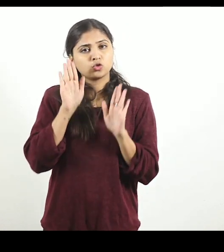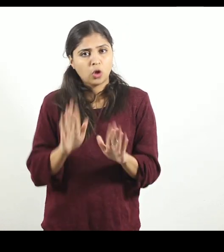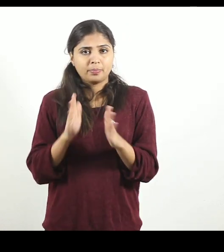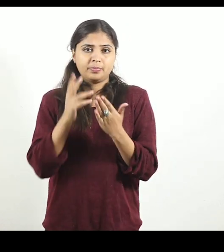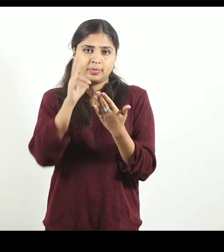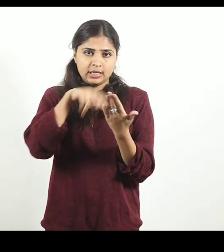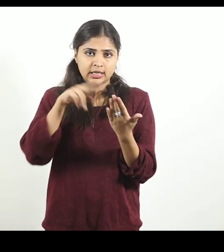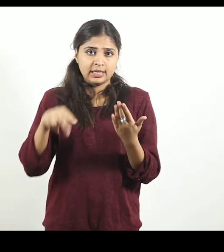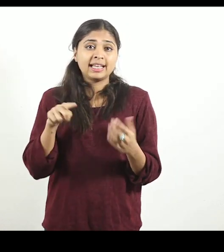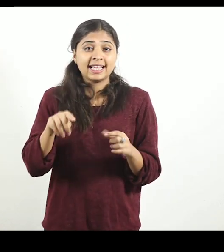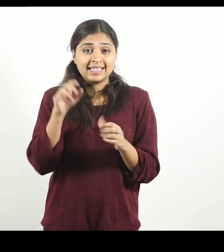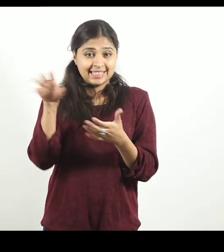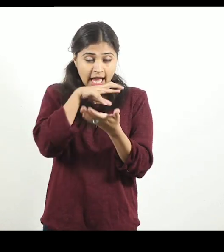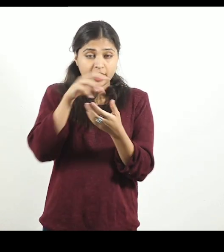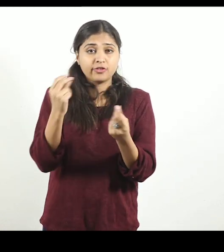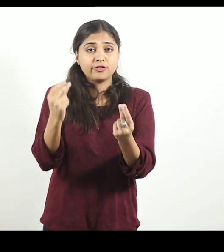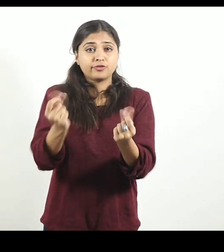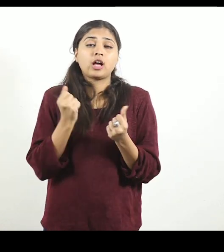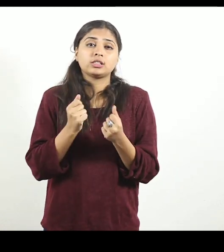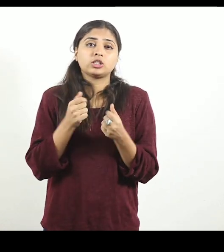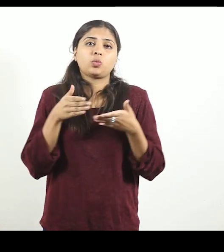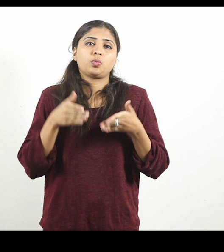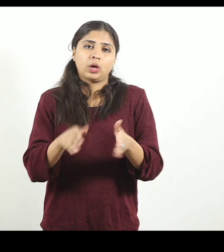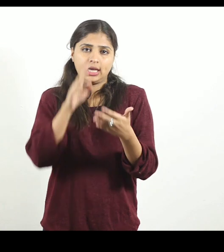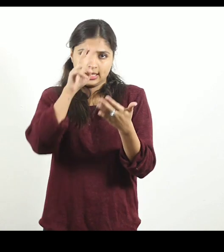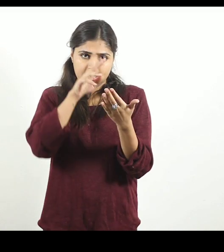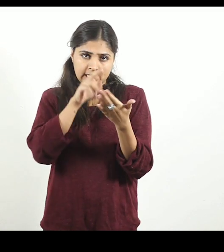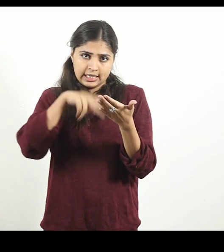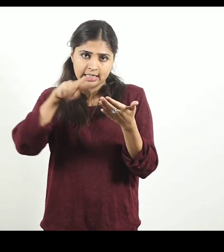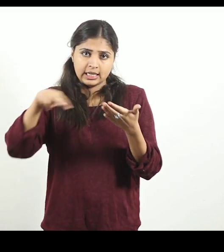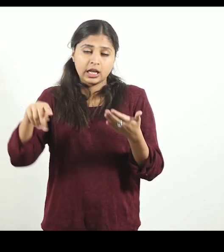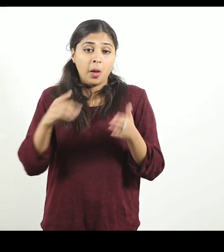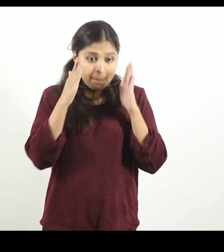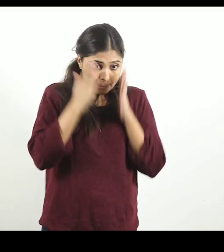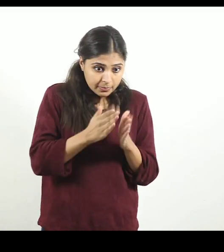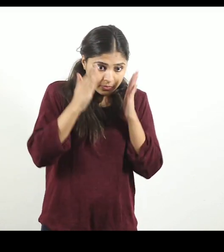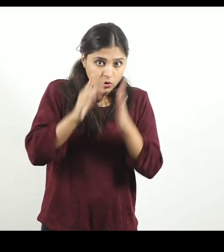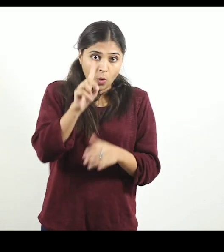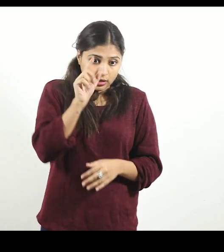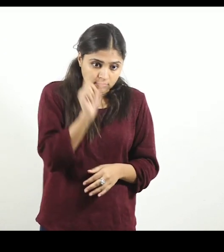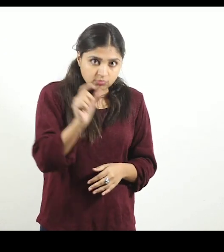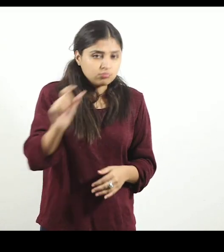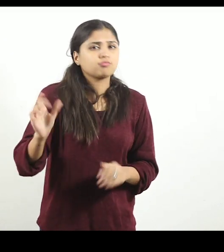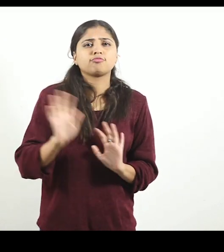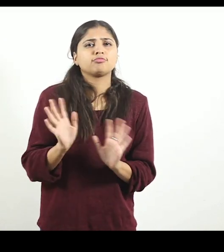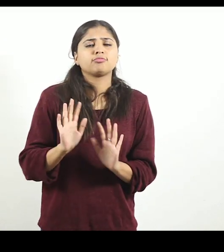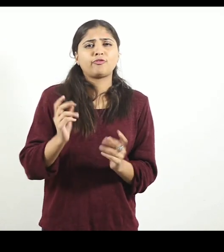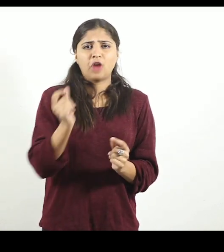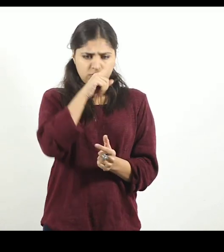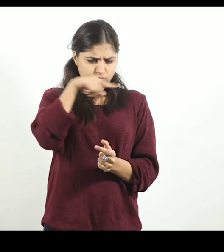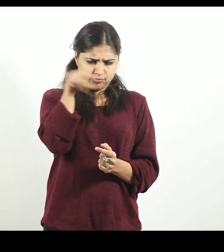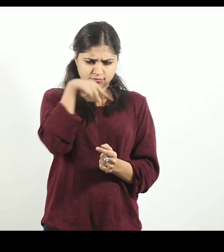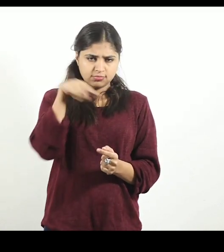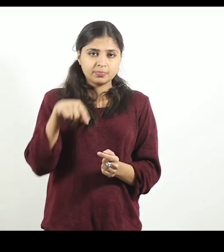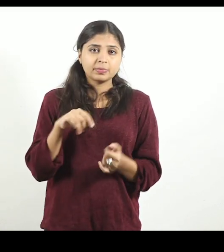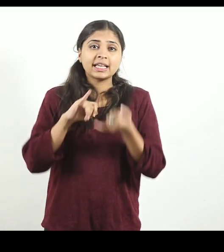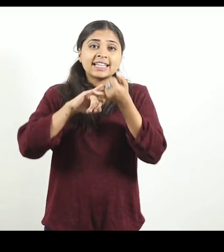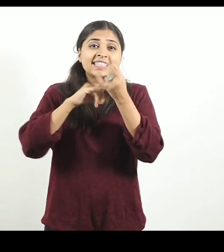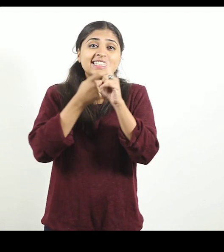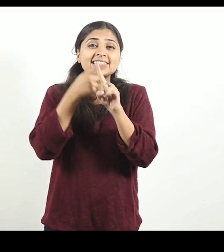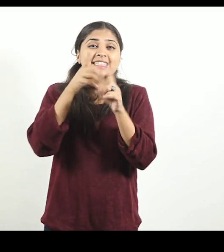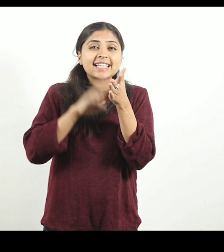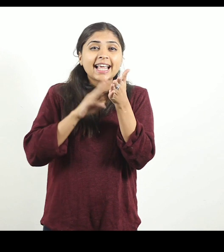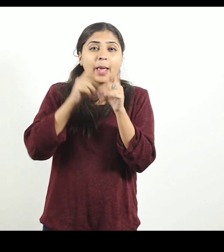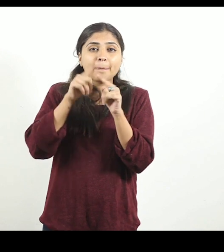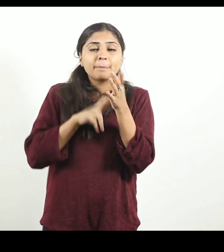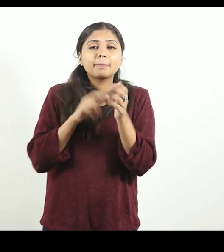Once you find the required information, stop reading. Scanning is a fast form of reading that does not pay attention to every detail given in the text.